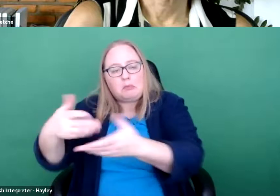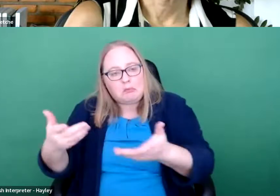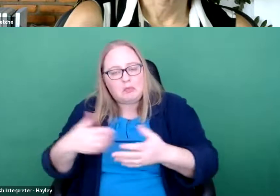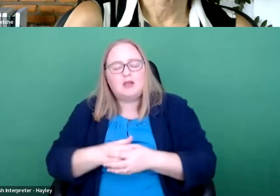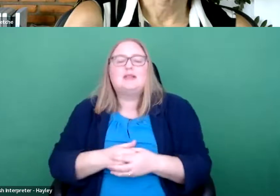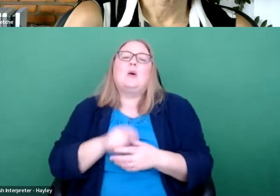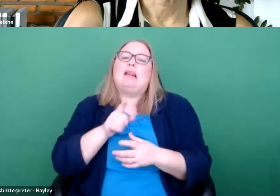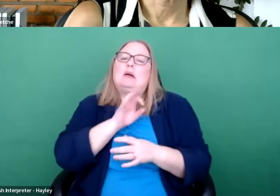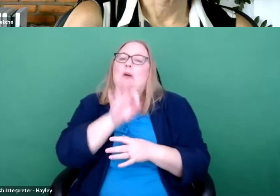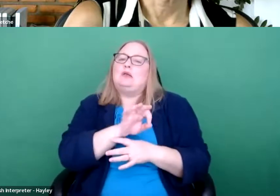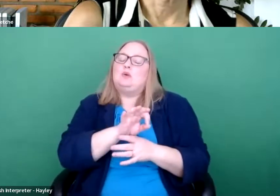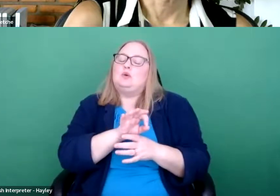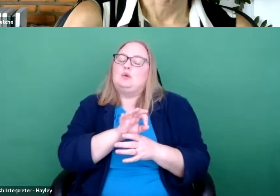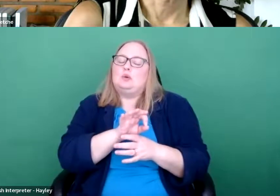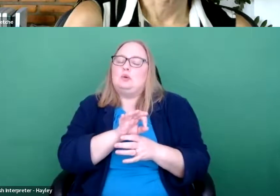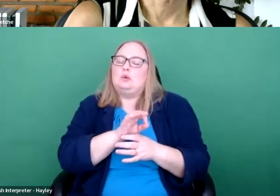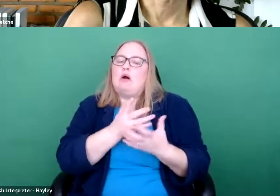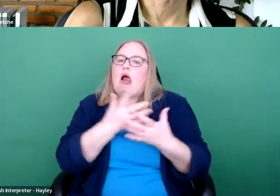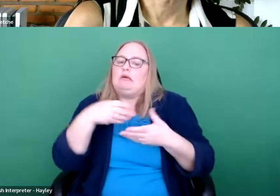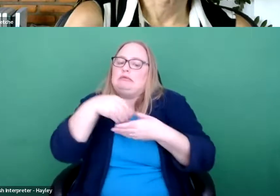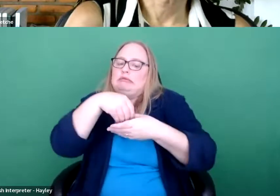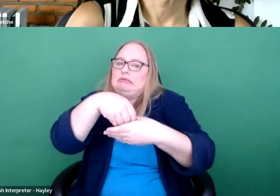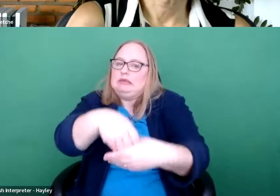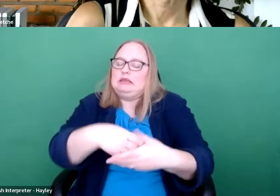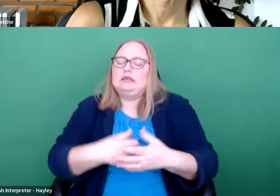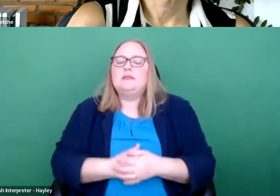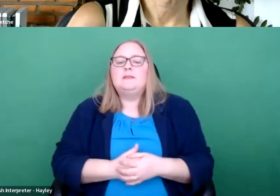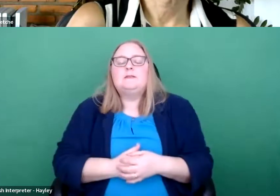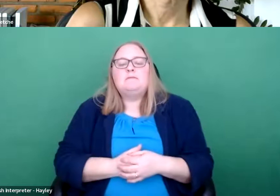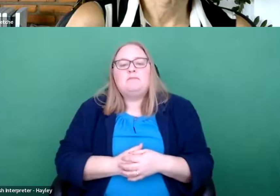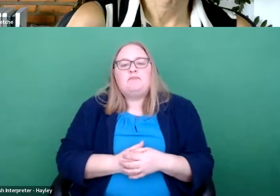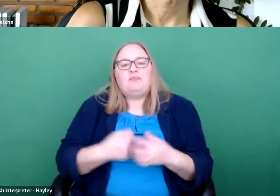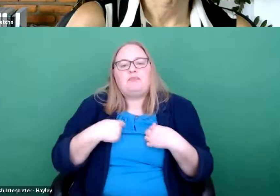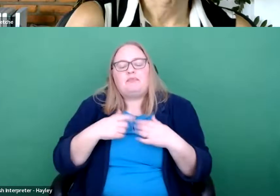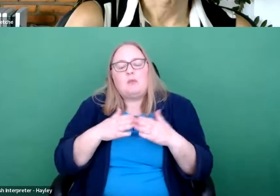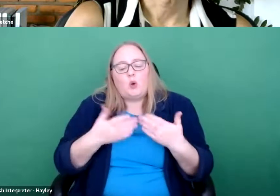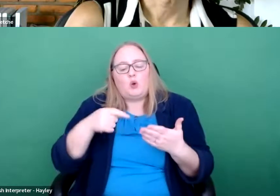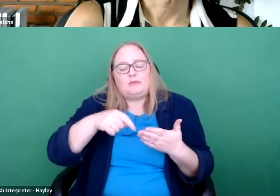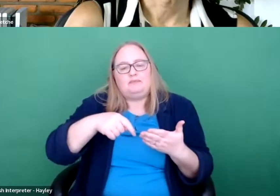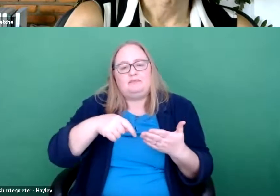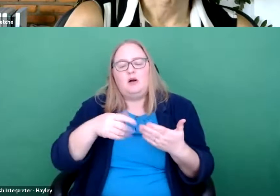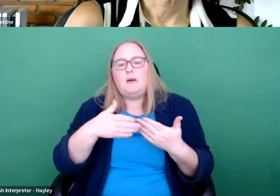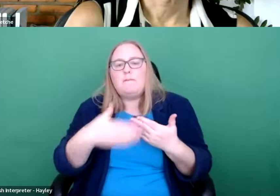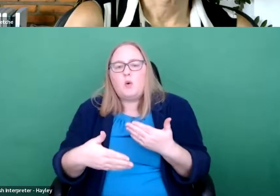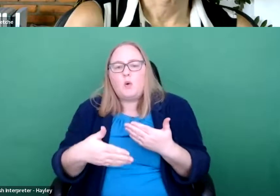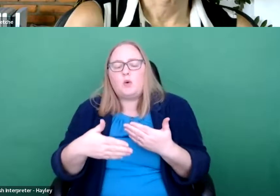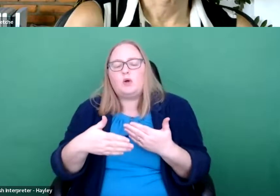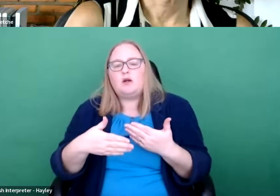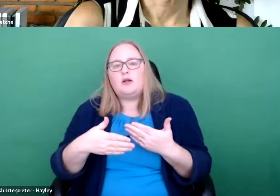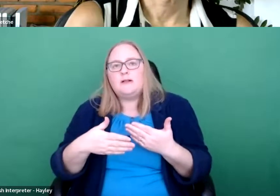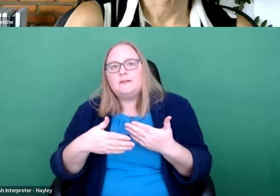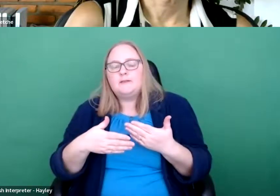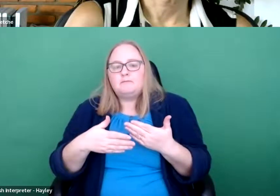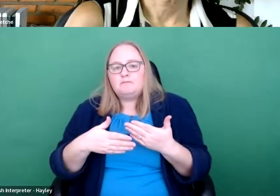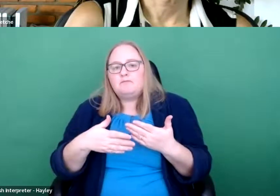can solve that, but I think for me, it's more like in the book, I talk more about like, yes, it provides a platform definitely for